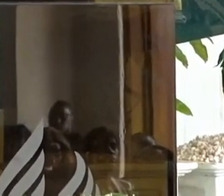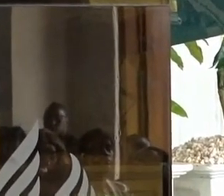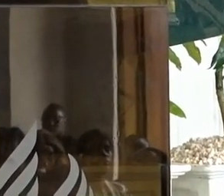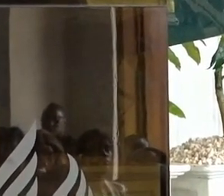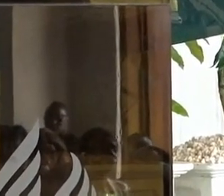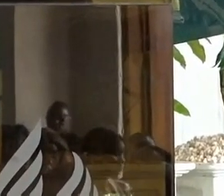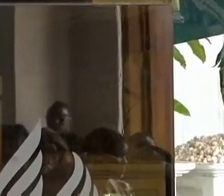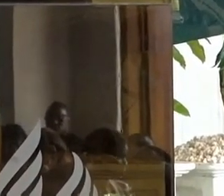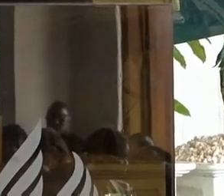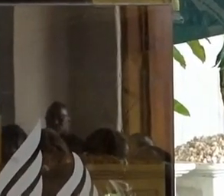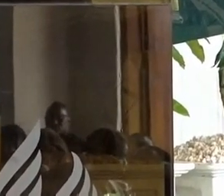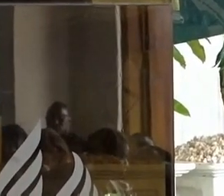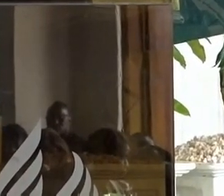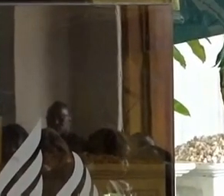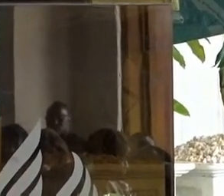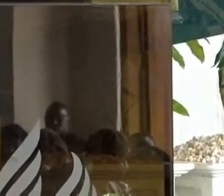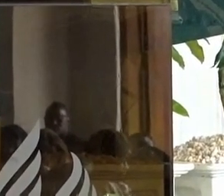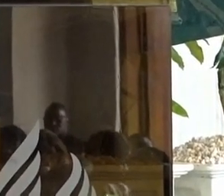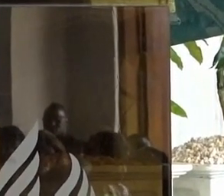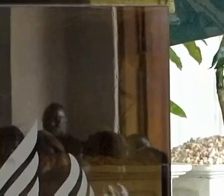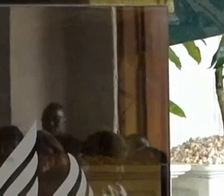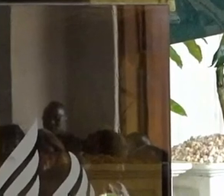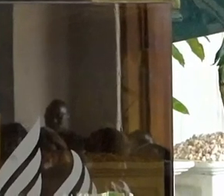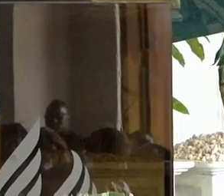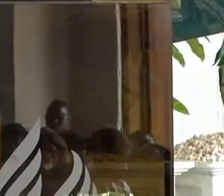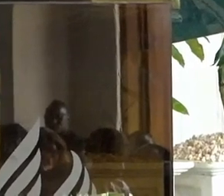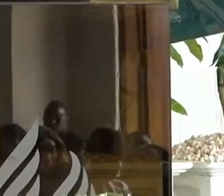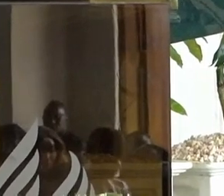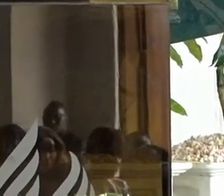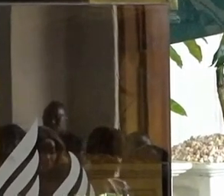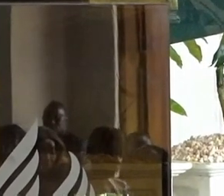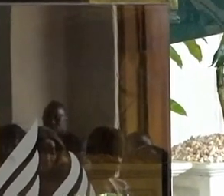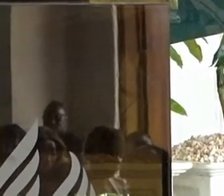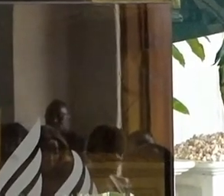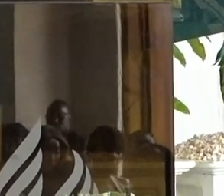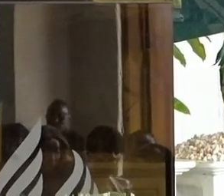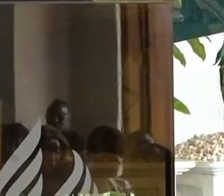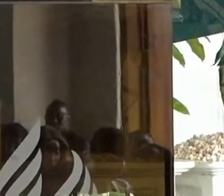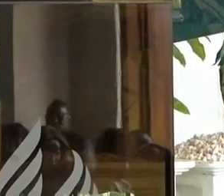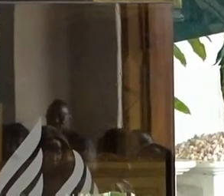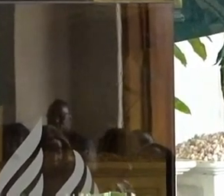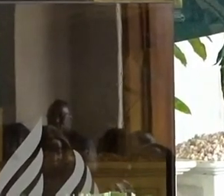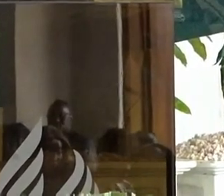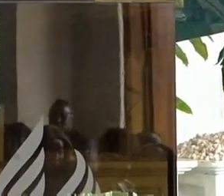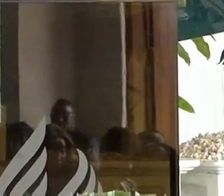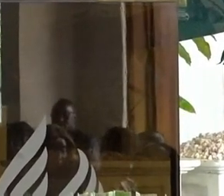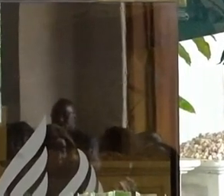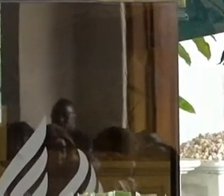could be my age mate. I'm not sure. And Tom, these people, I saw quite a number of